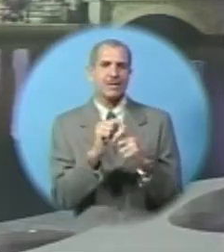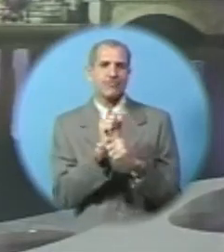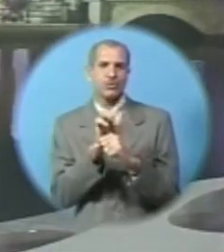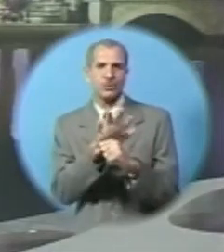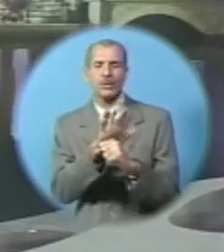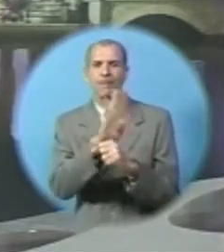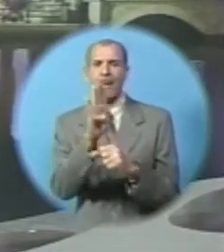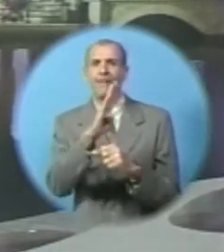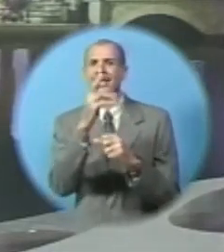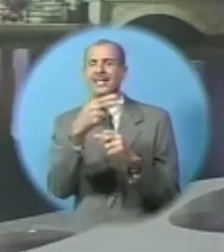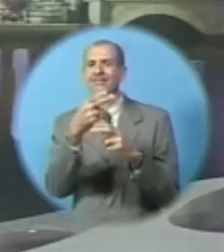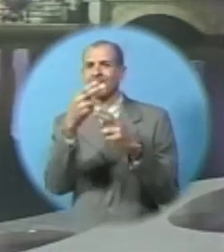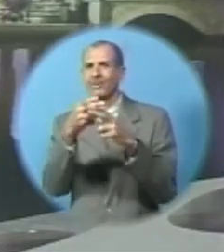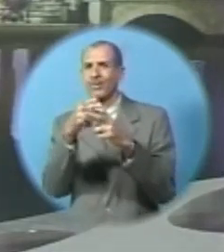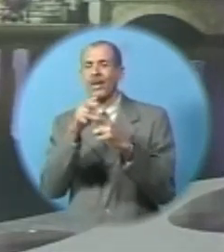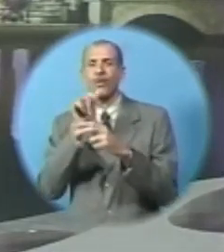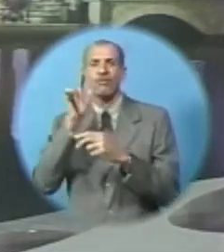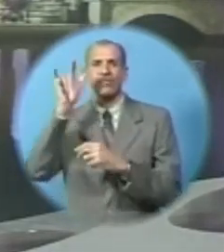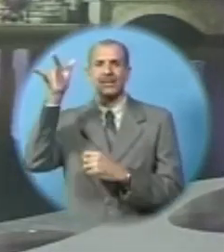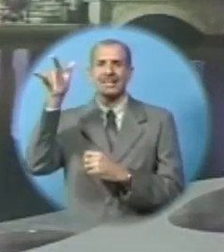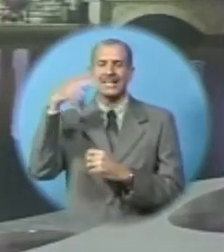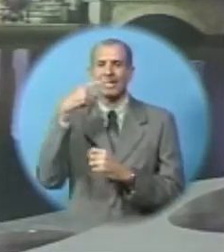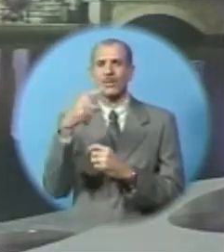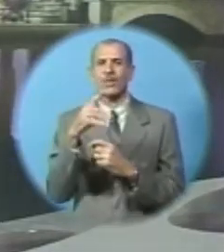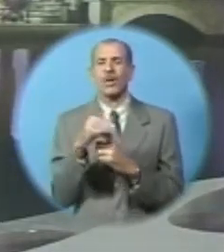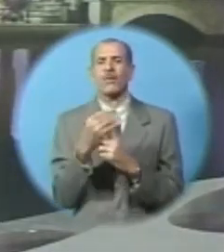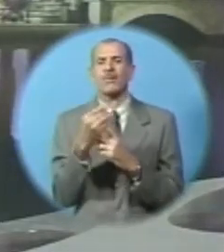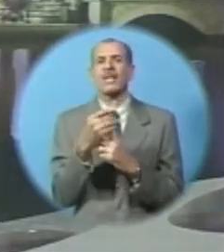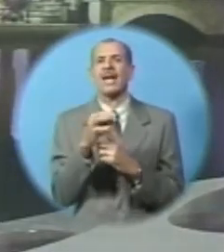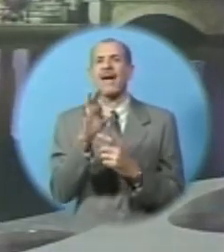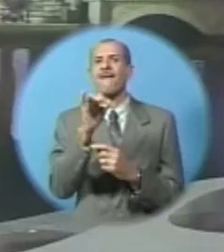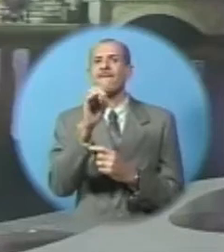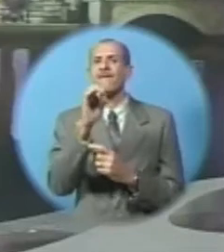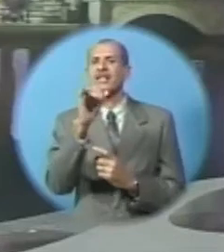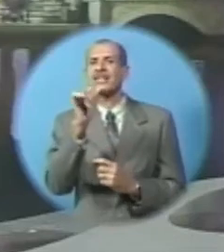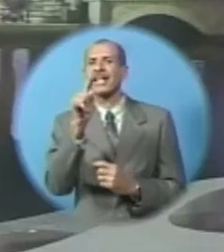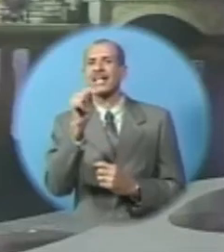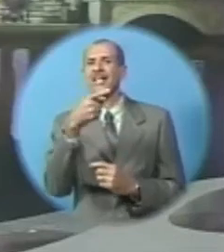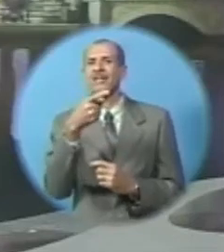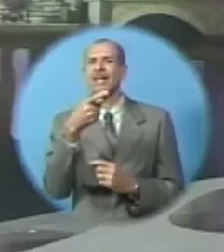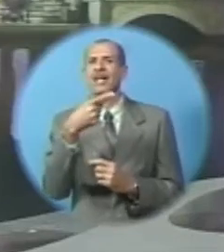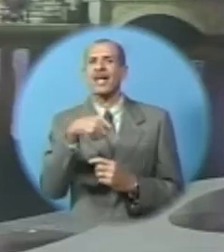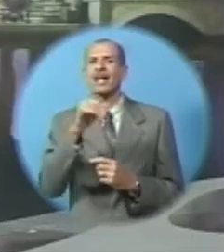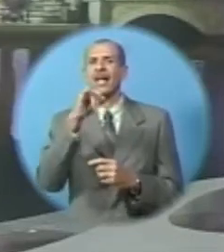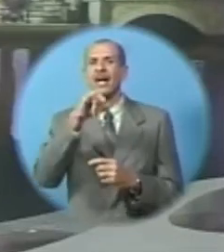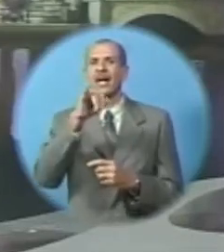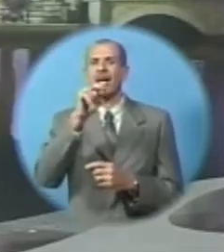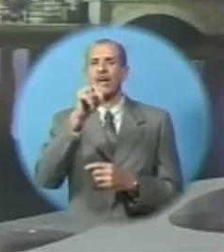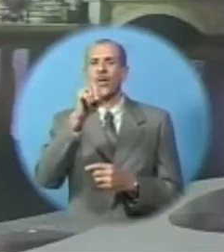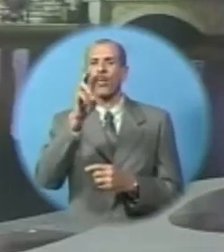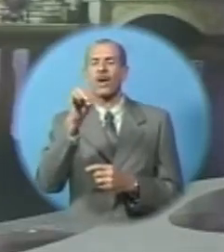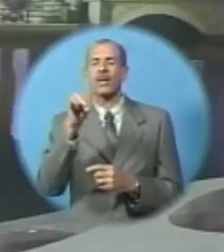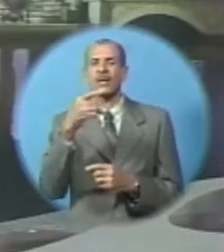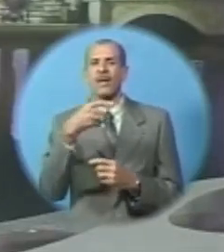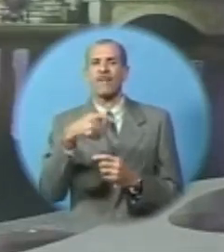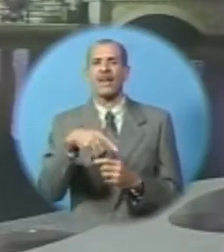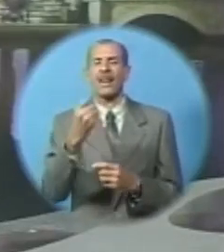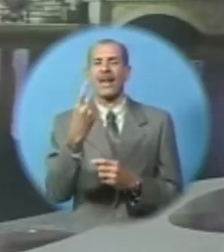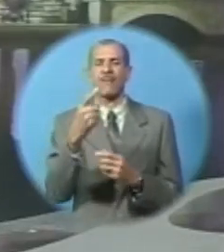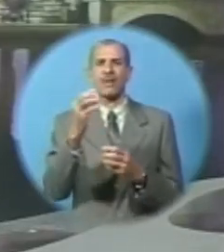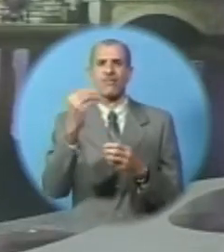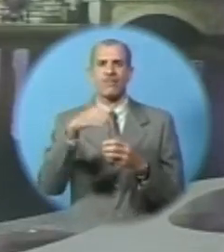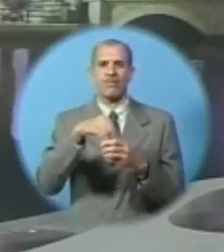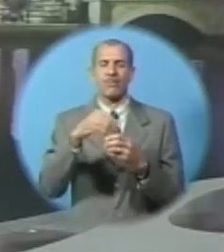Barbados brand in its overseas markets, will be facilitating an inward mission of 11 buyers. They are expected on island to